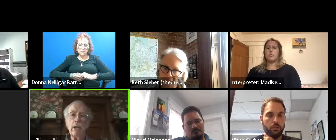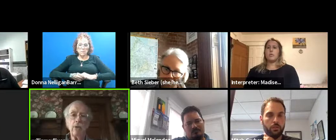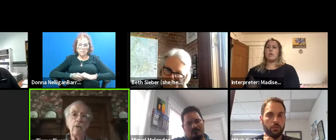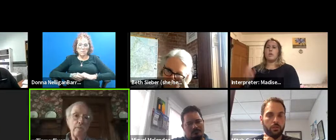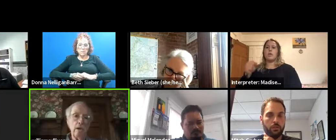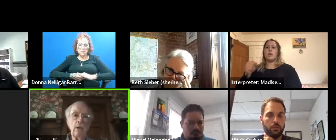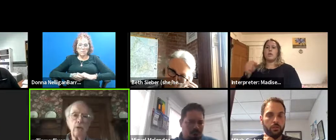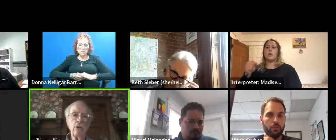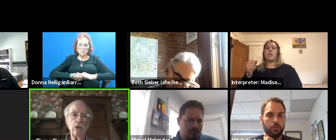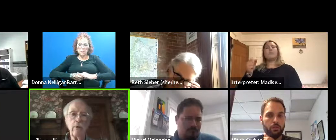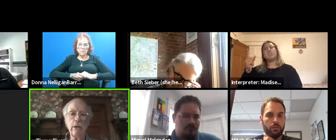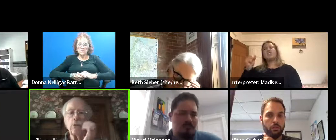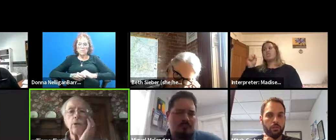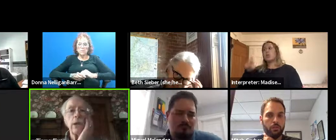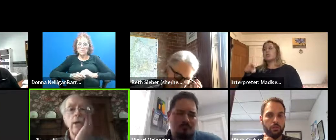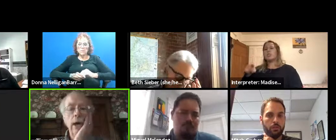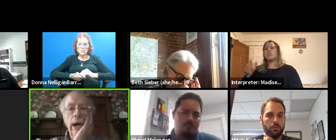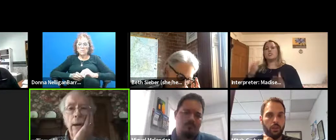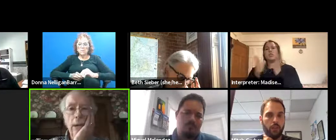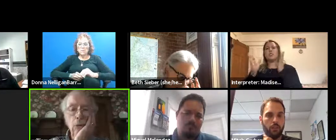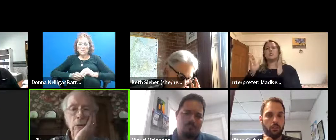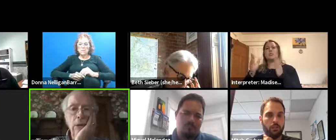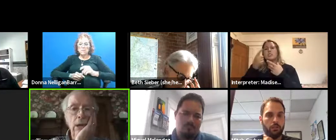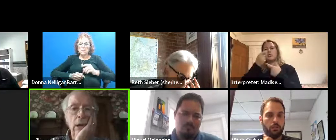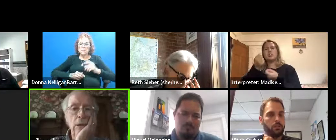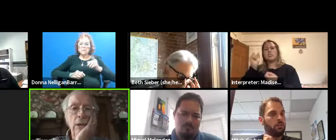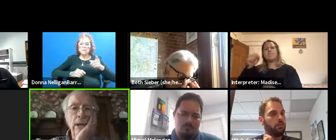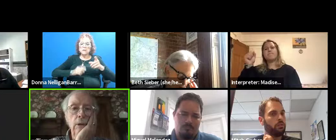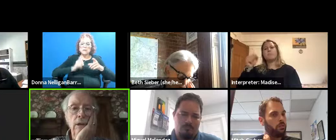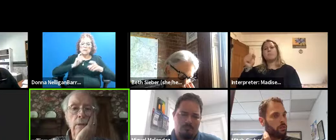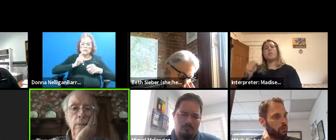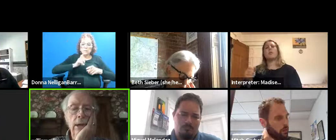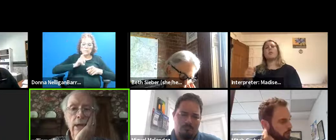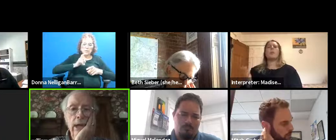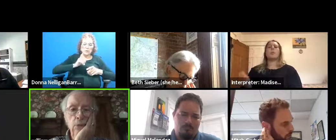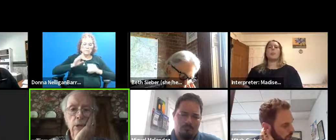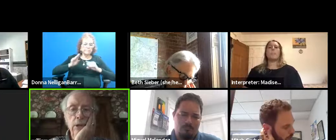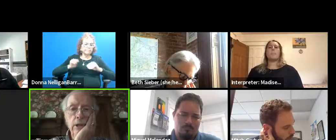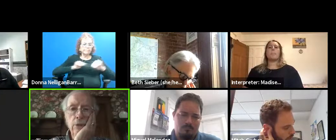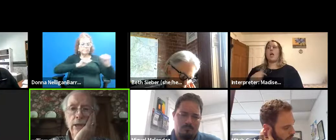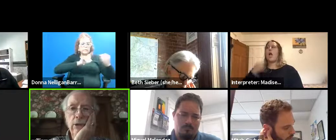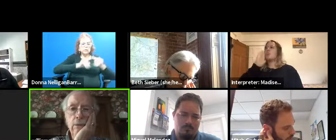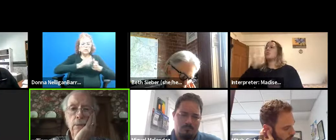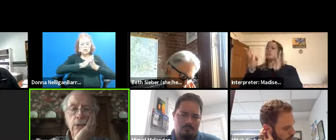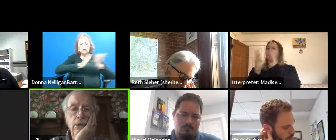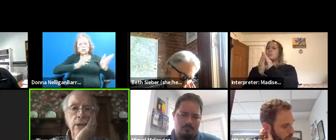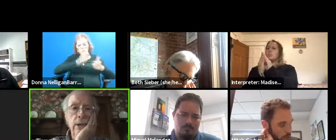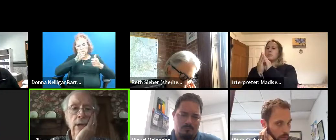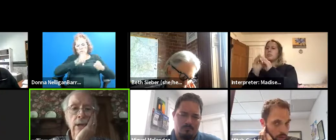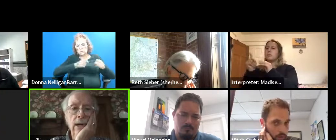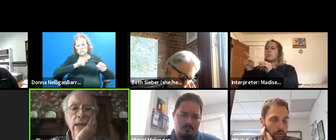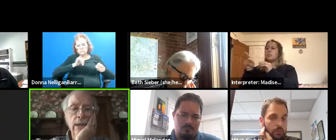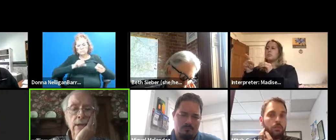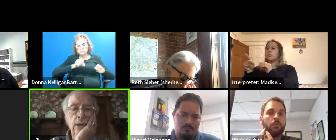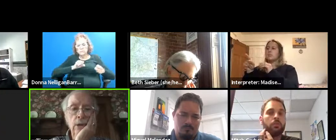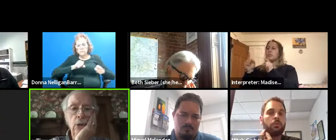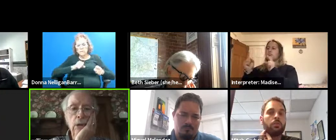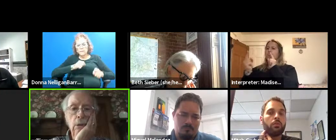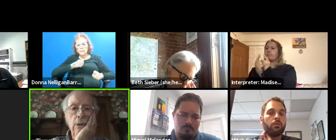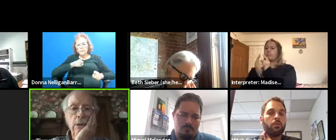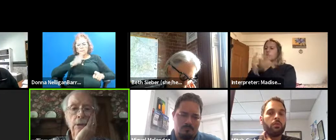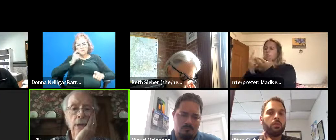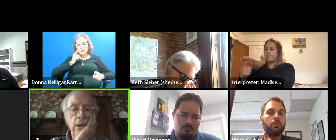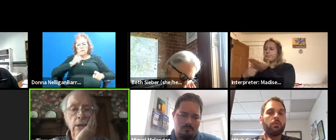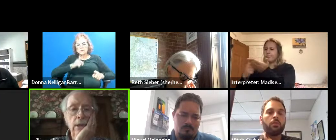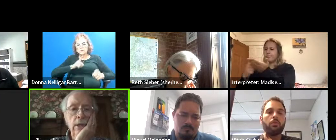maybe a question of general interest. I'll be meeting with him as one of the district council members, and I can talk